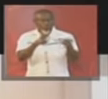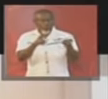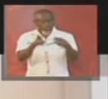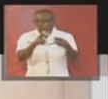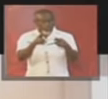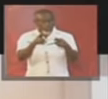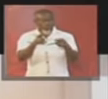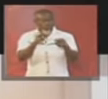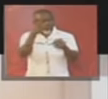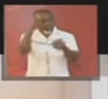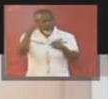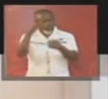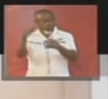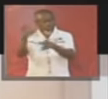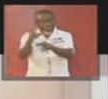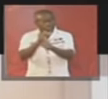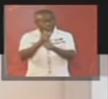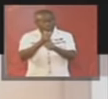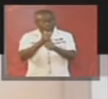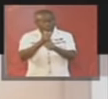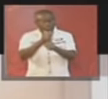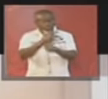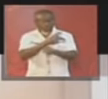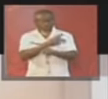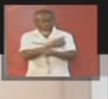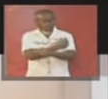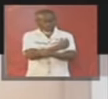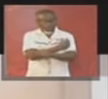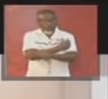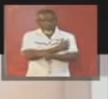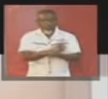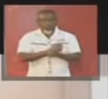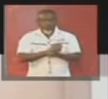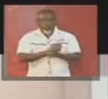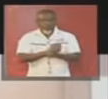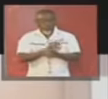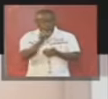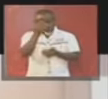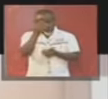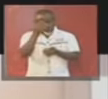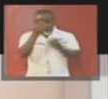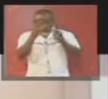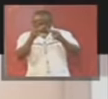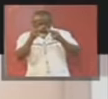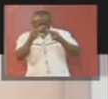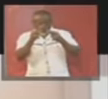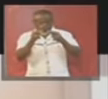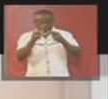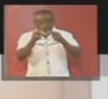a vaccine? And since we are looking at the Pfizer Biontech vaccine at this moment,